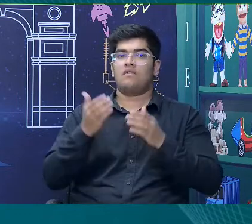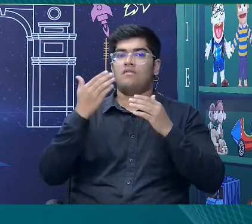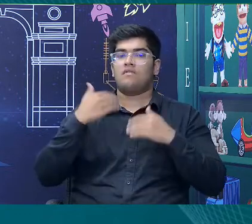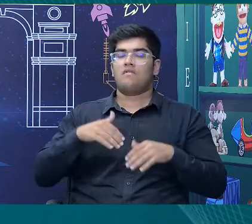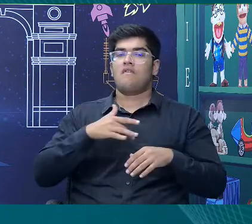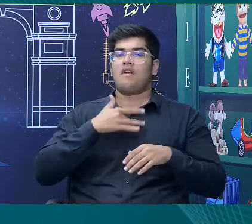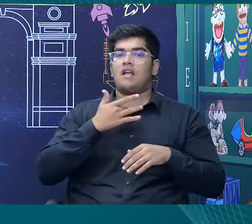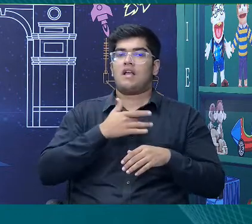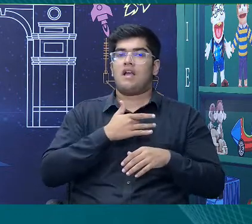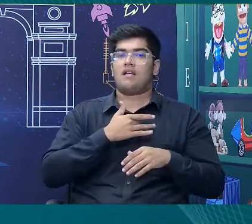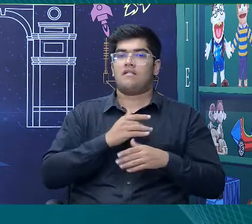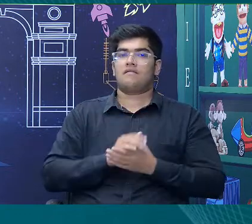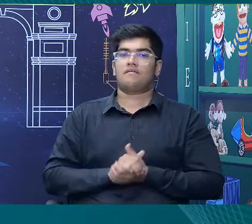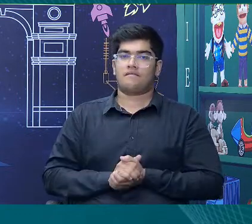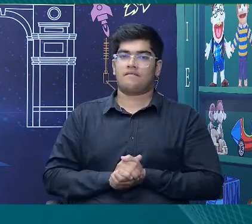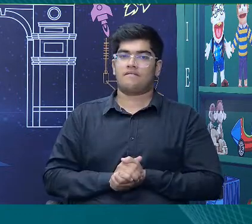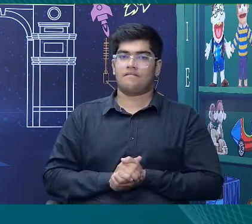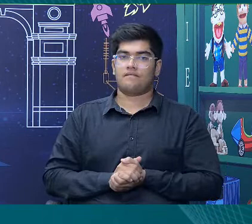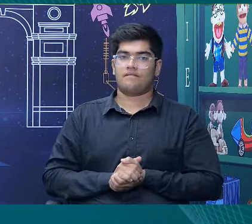compassionate,